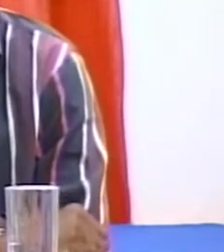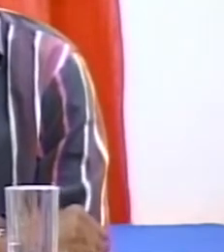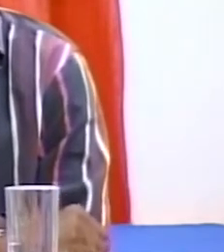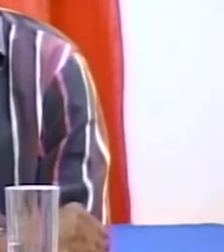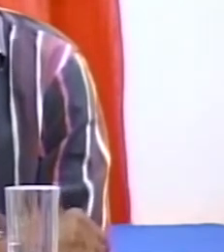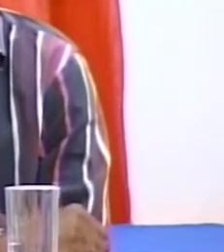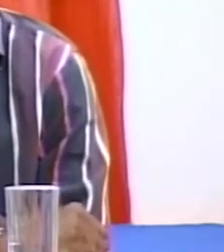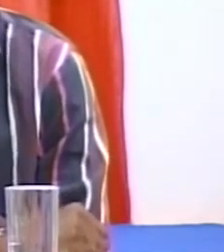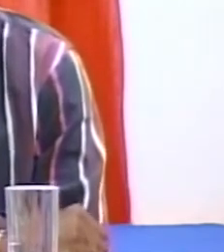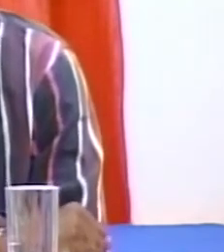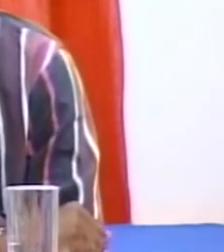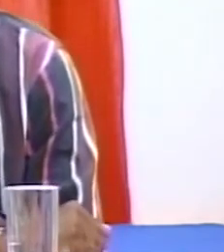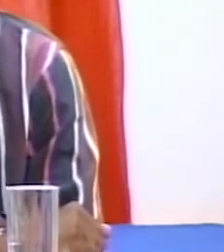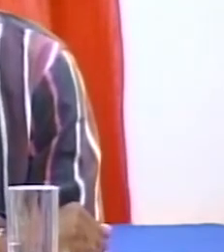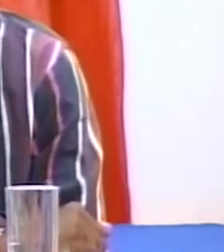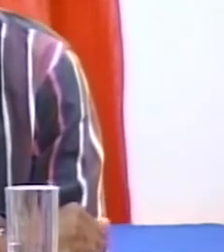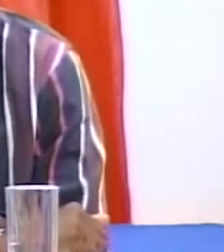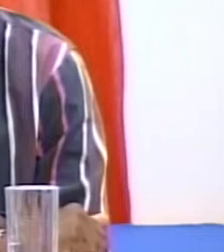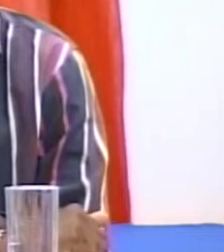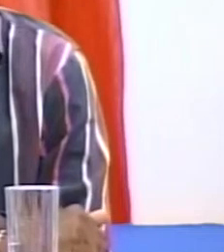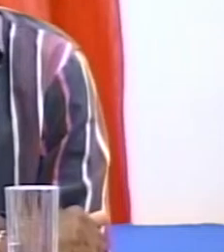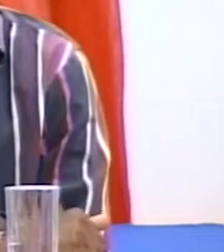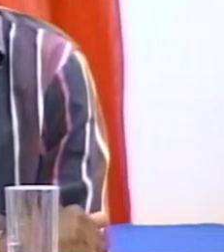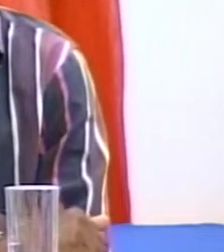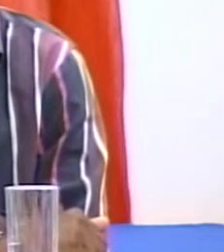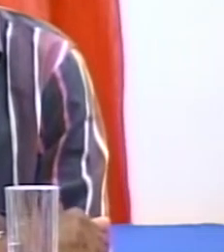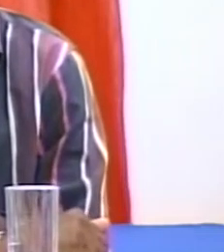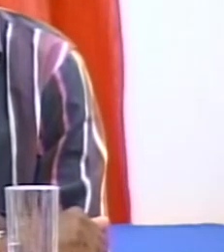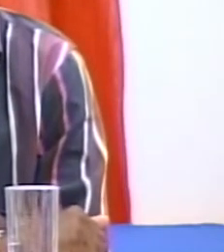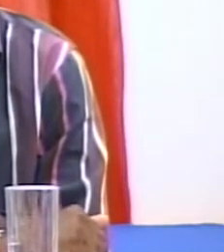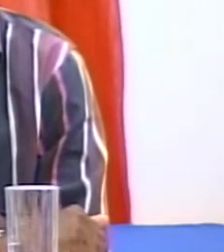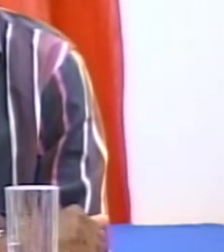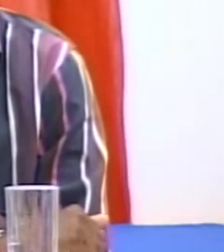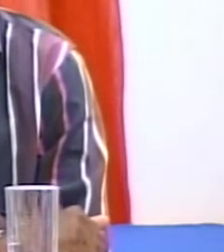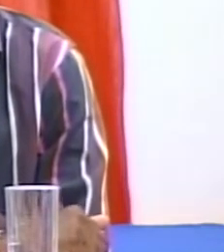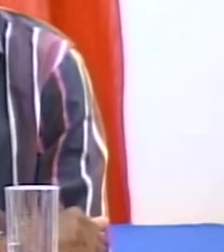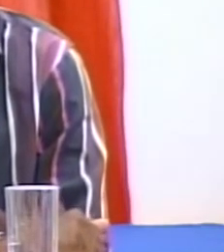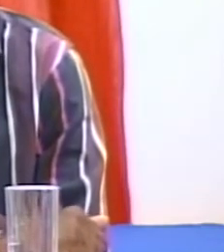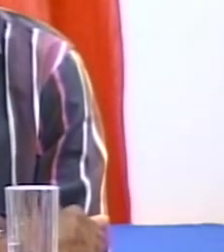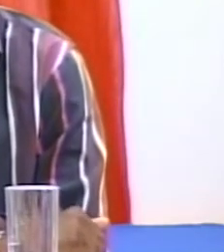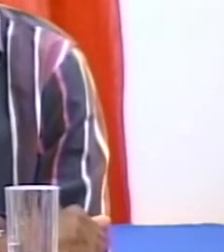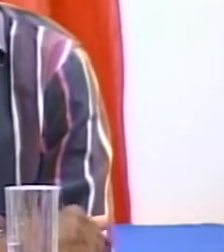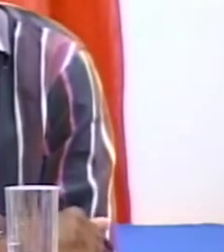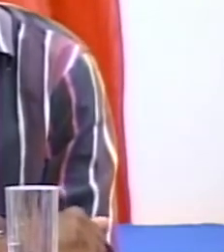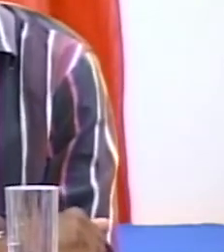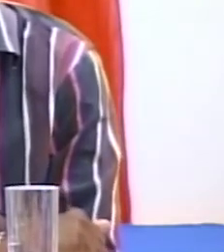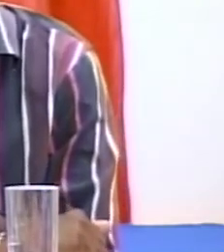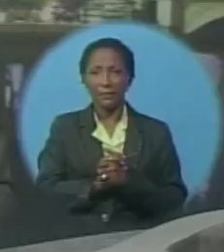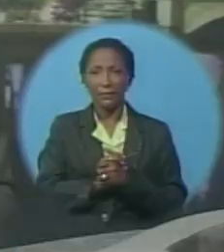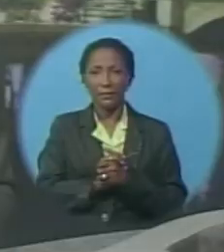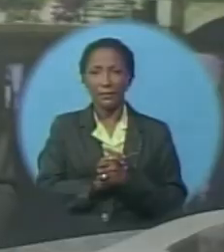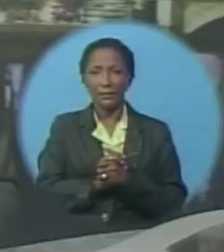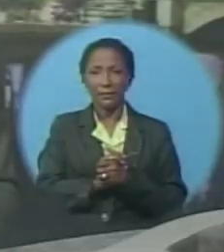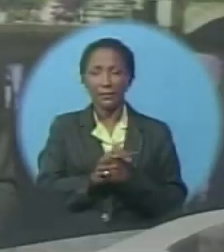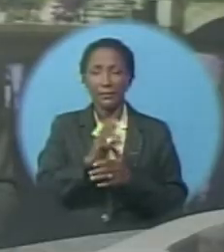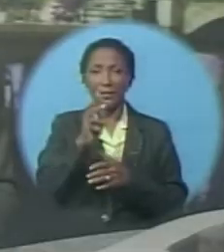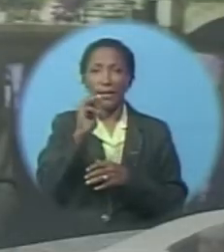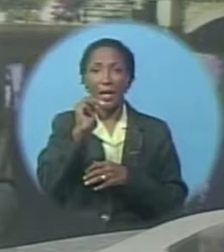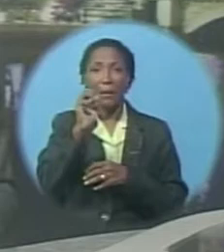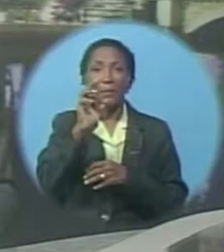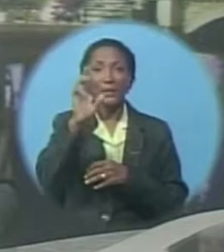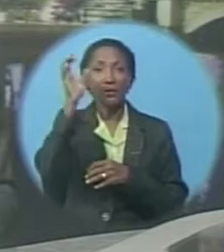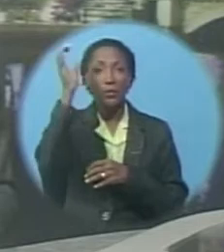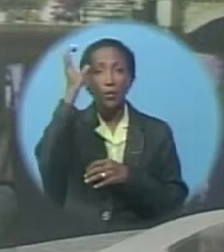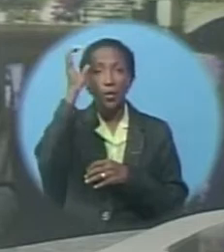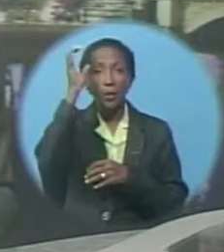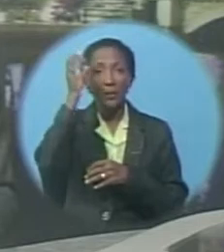psychology, social work, and more recently, criminal justice and criminology. Mr. Corbin